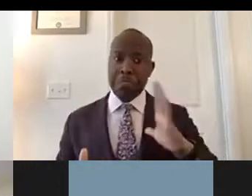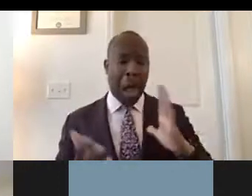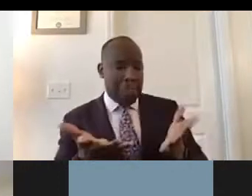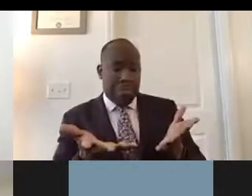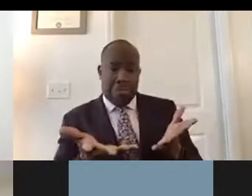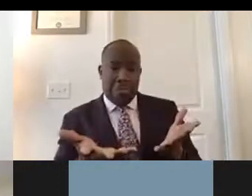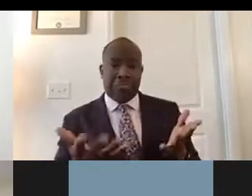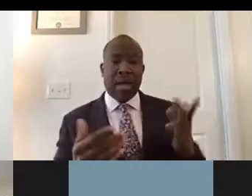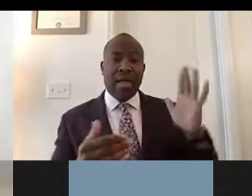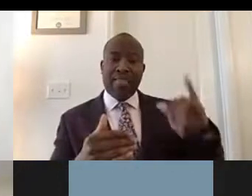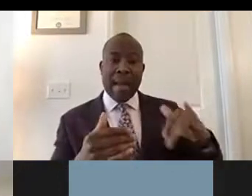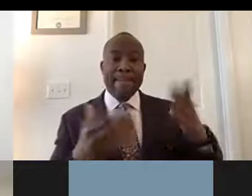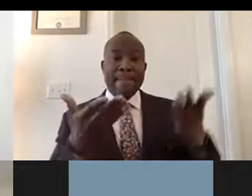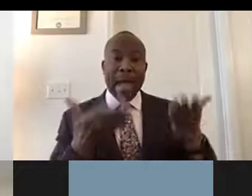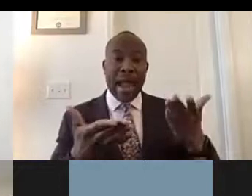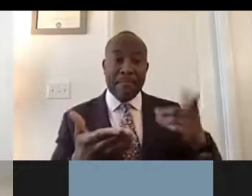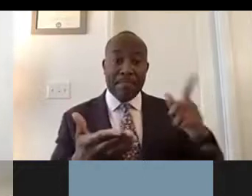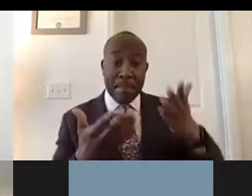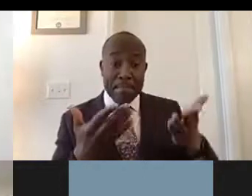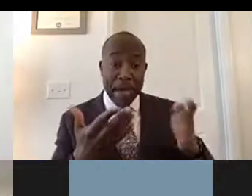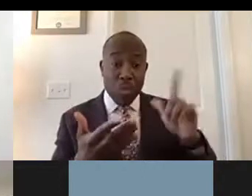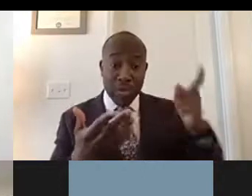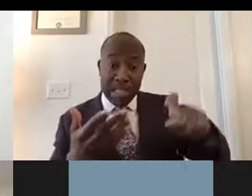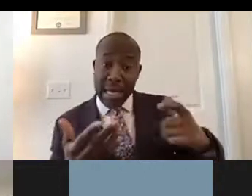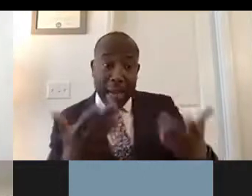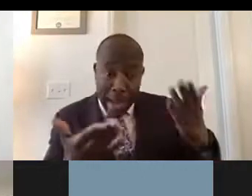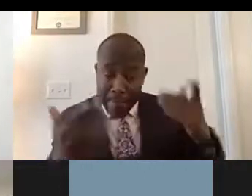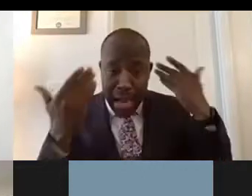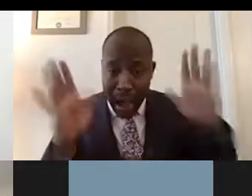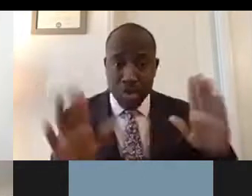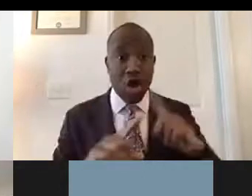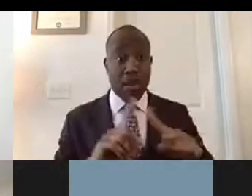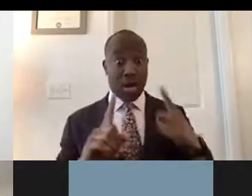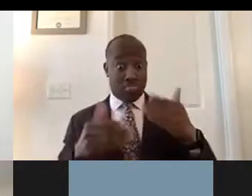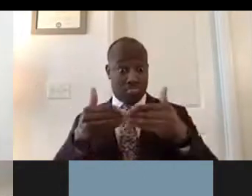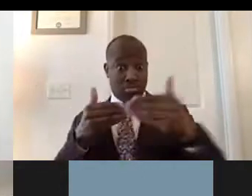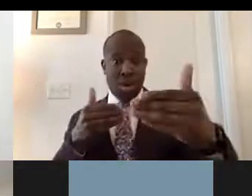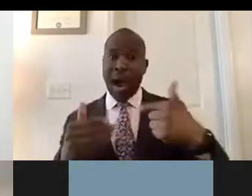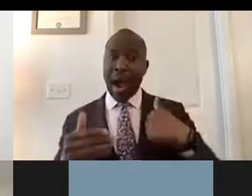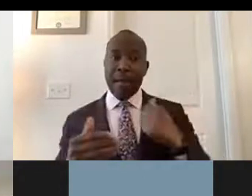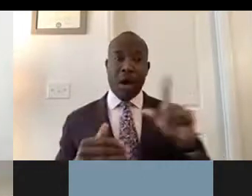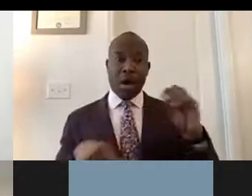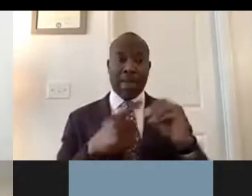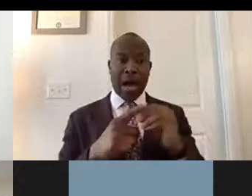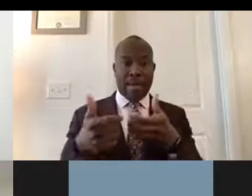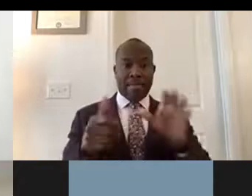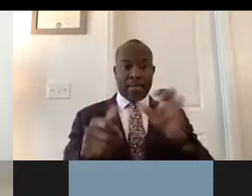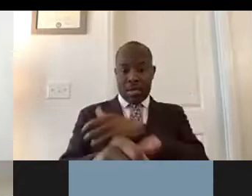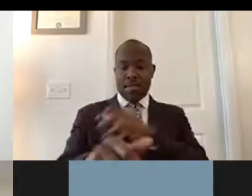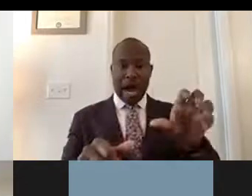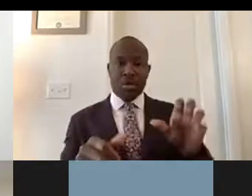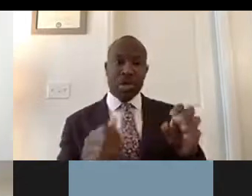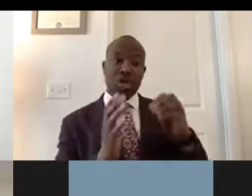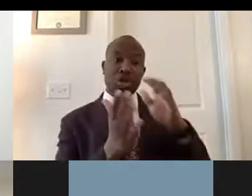a lot of control and involvement, which is fine, but it may be that is what is needed going